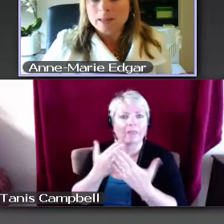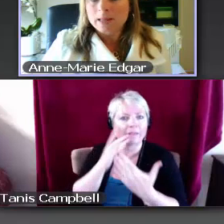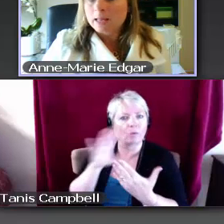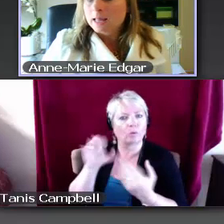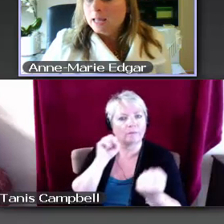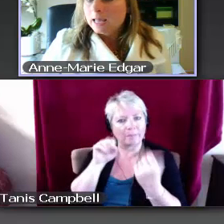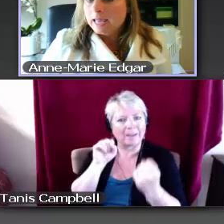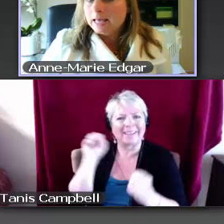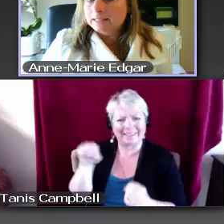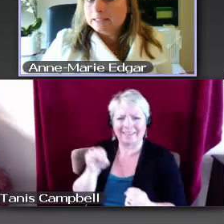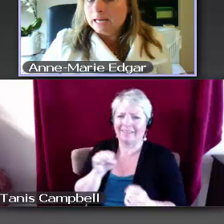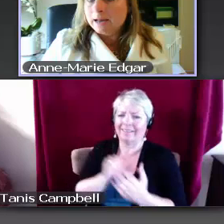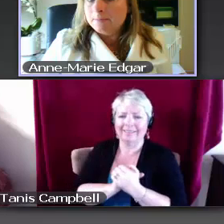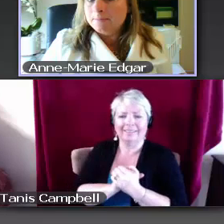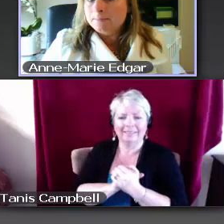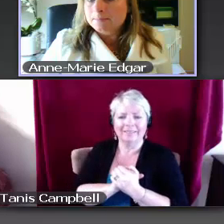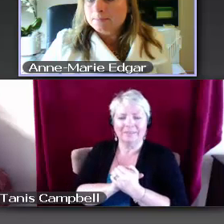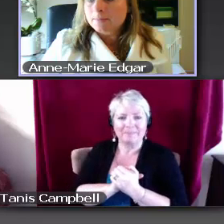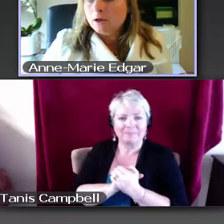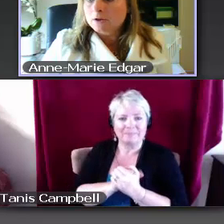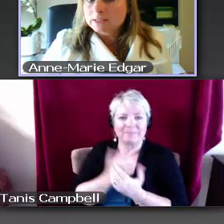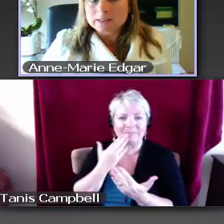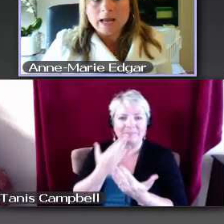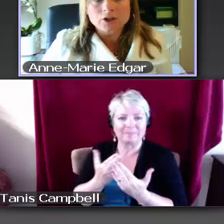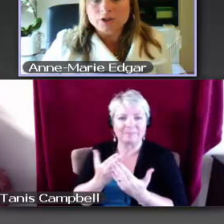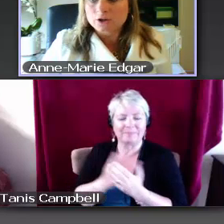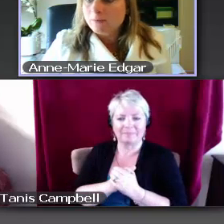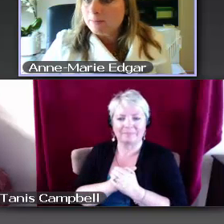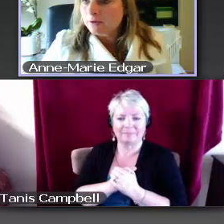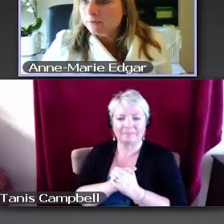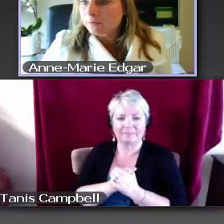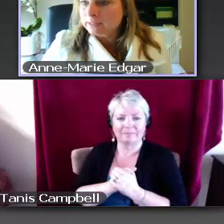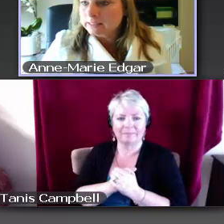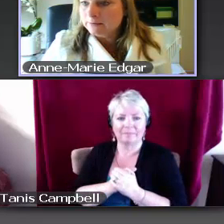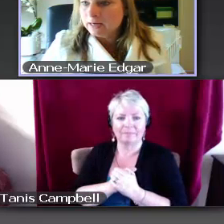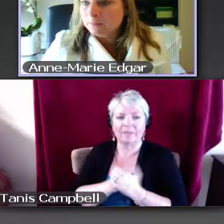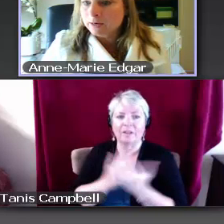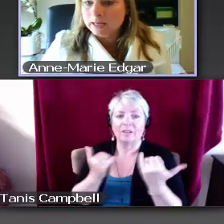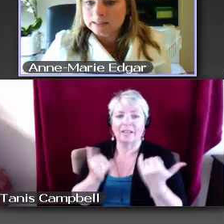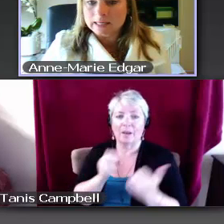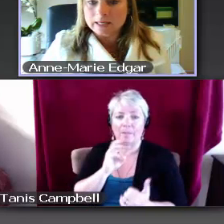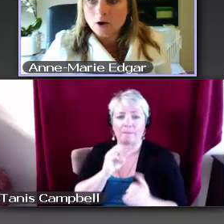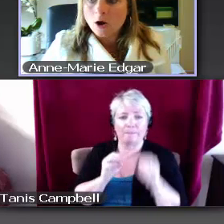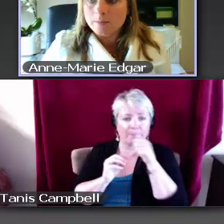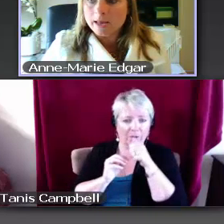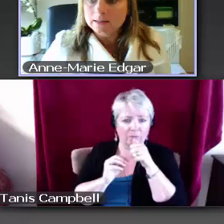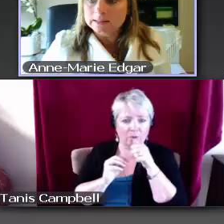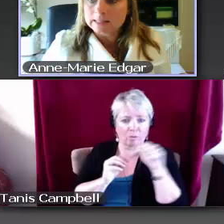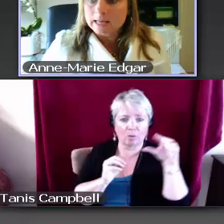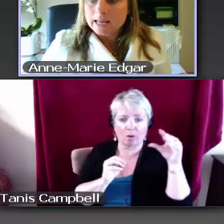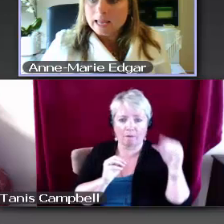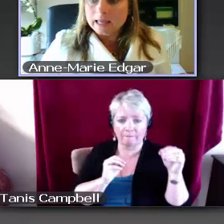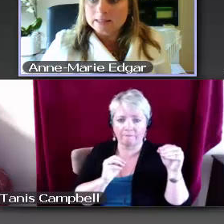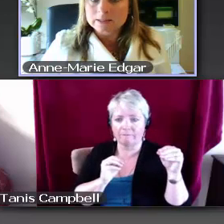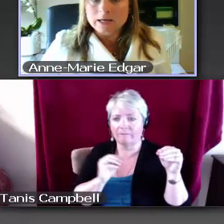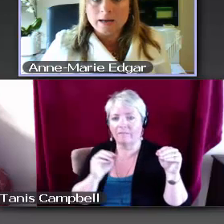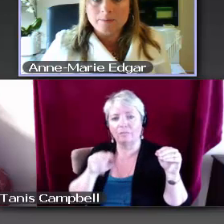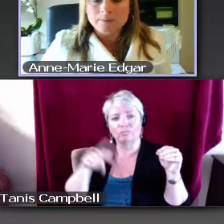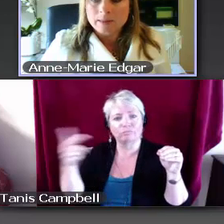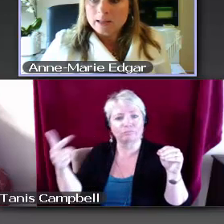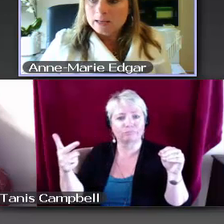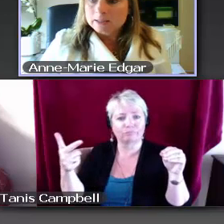Toby. And I'll just actually turn off my microphone and see if anyone has any comments.